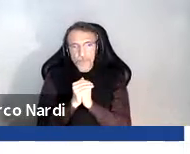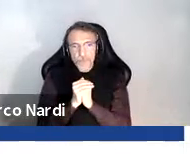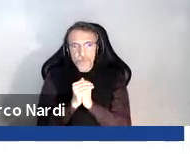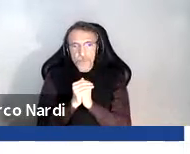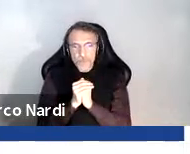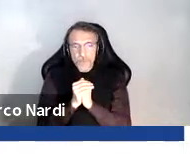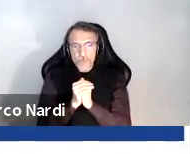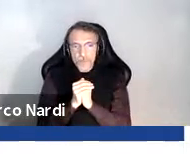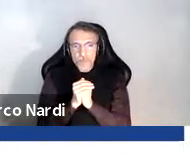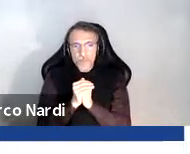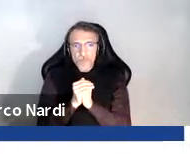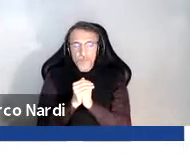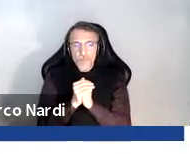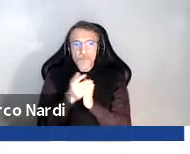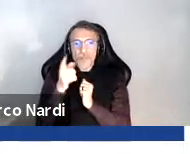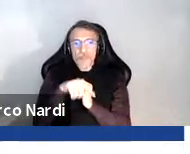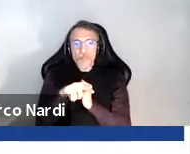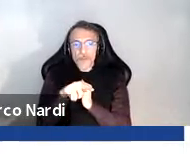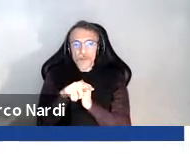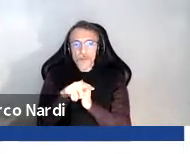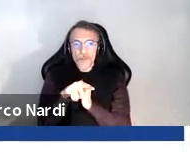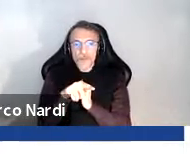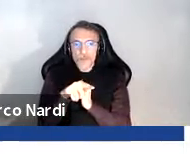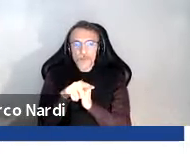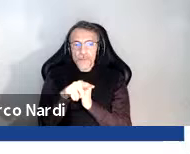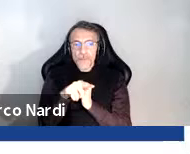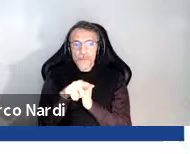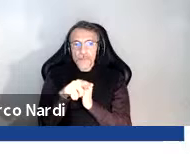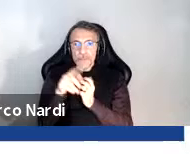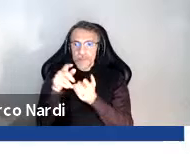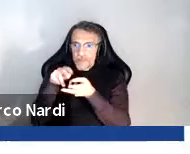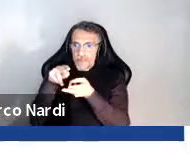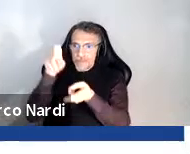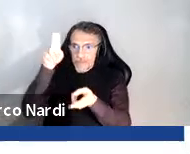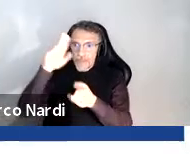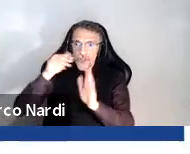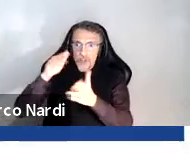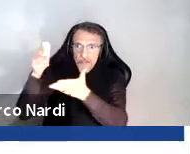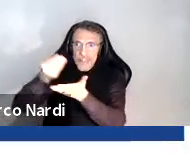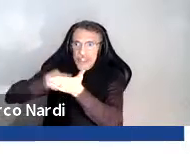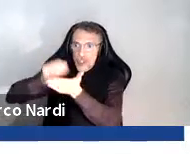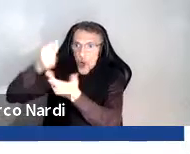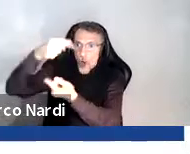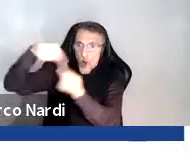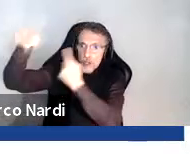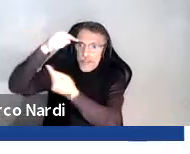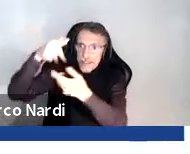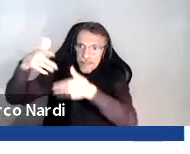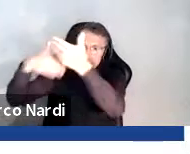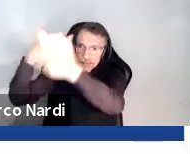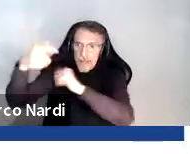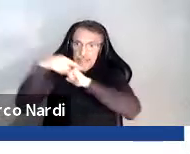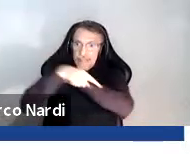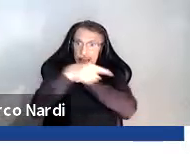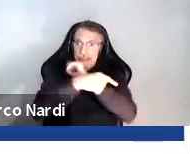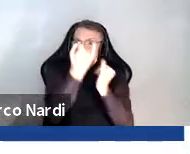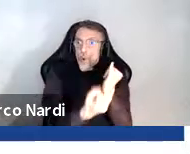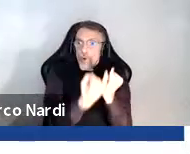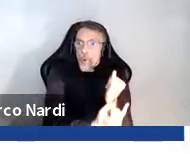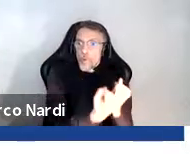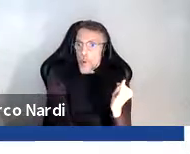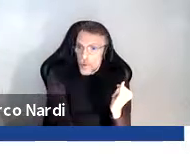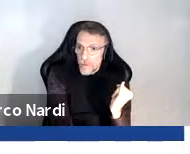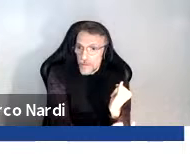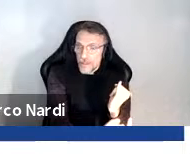They will be hit hard by an increase in servicing, in the cost of servicing their debt at the moment that